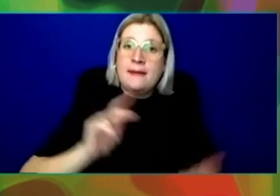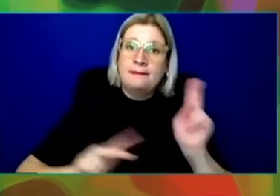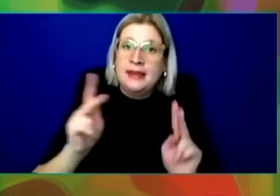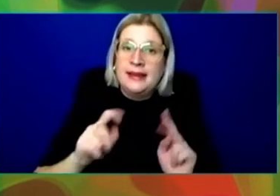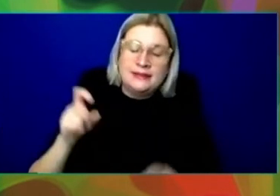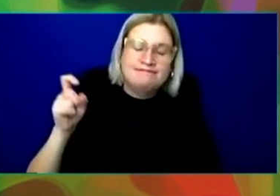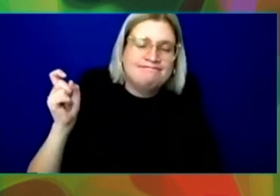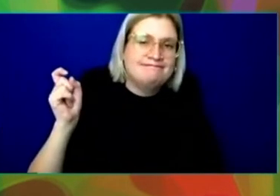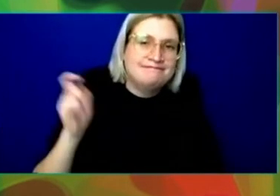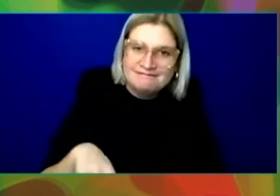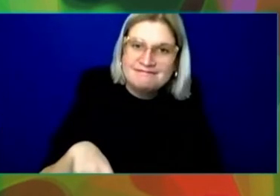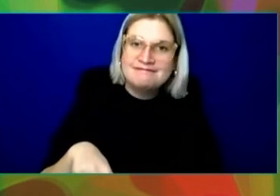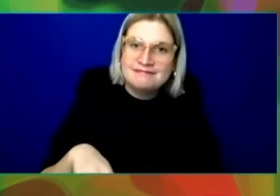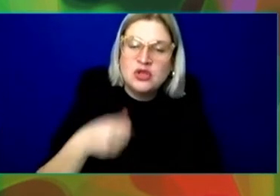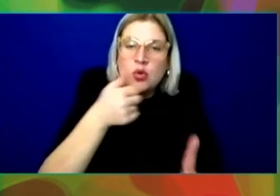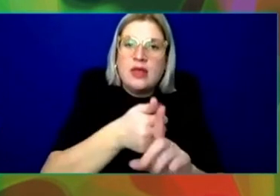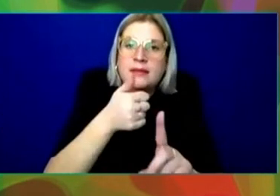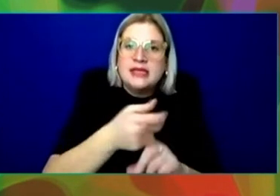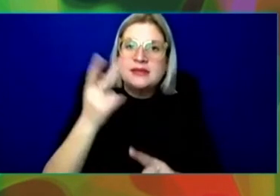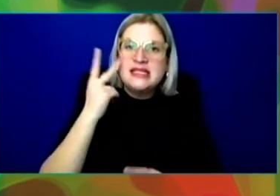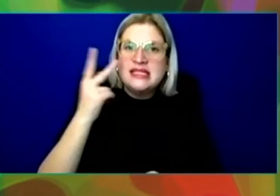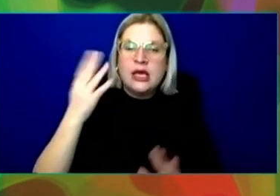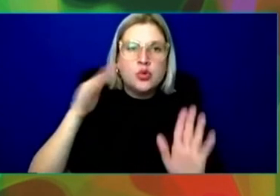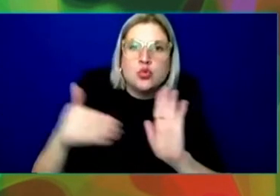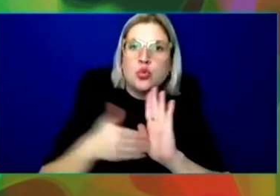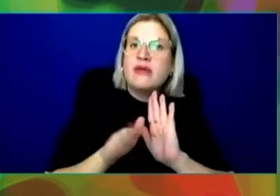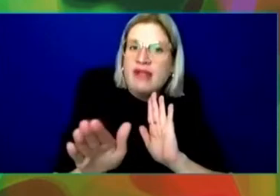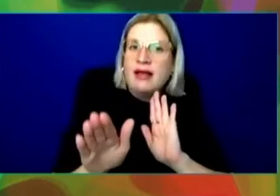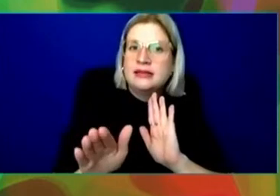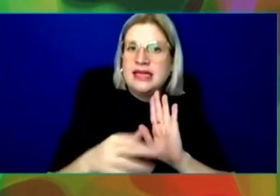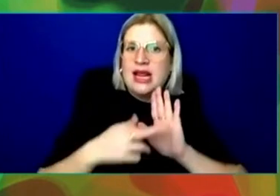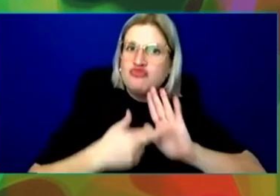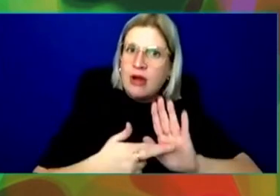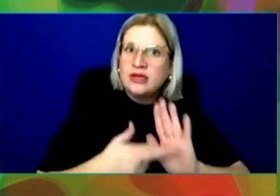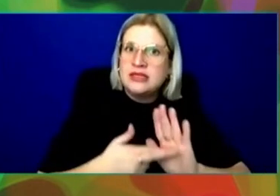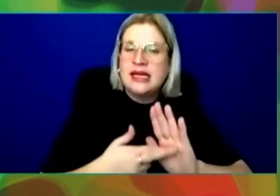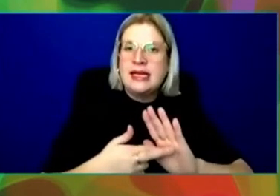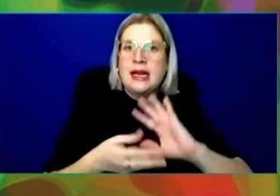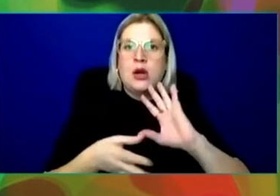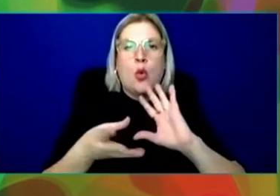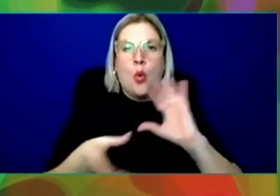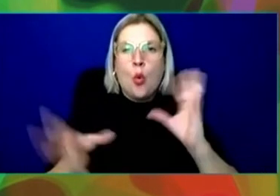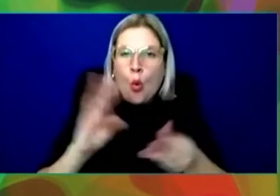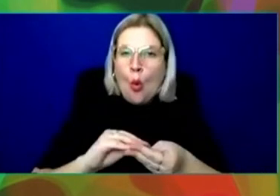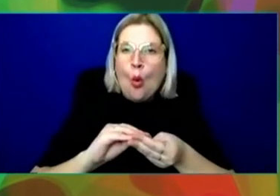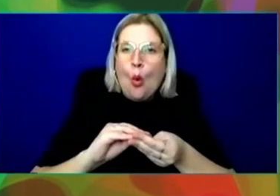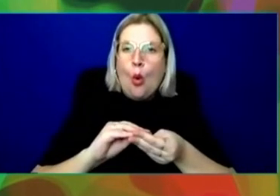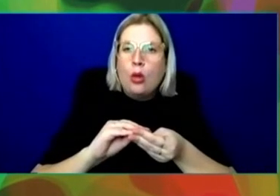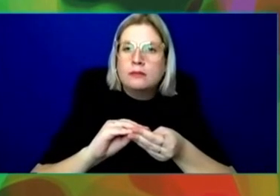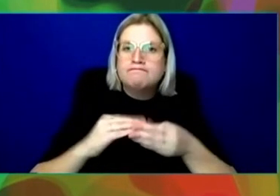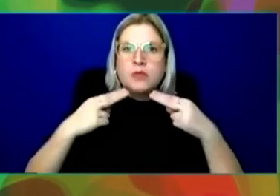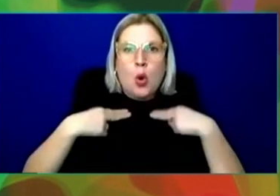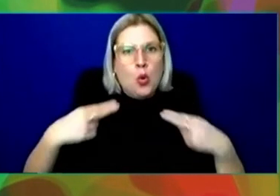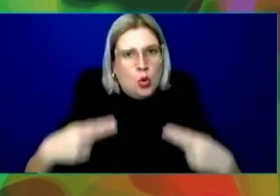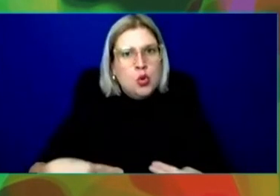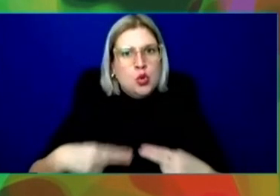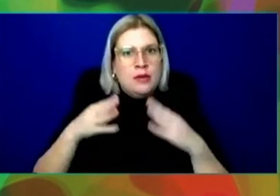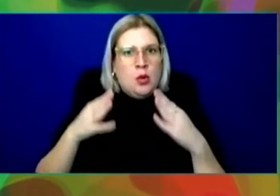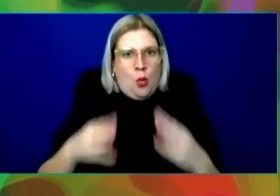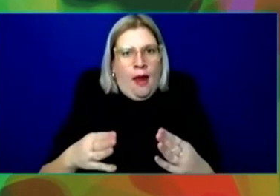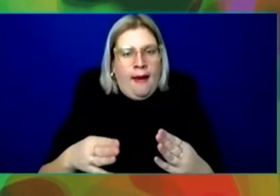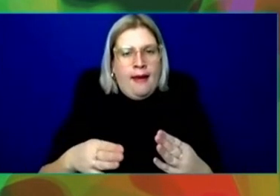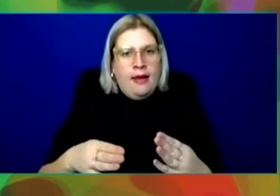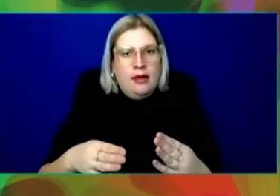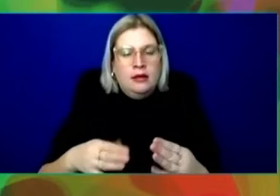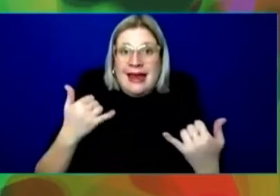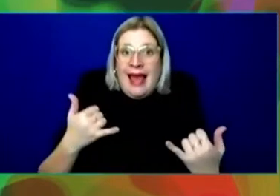know, to see themselves reflected in whole and humane ways. And now, 10 years later, thousands